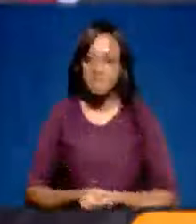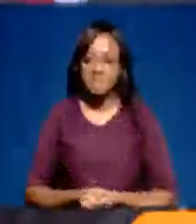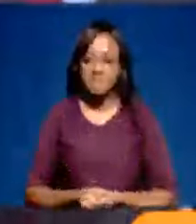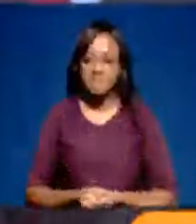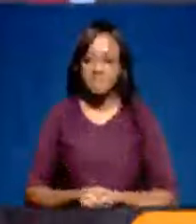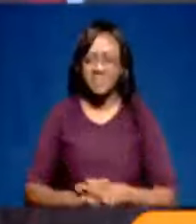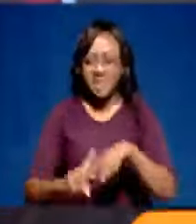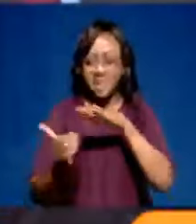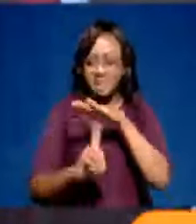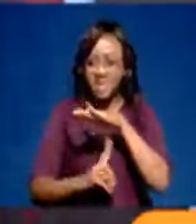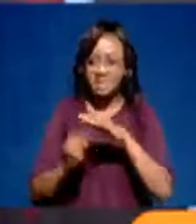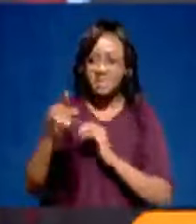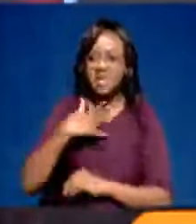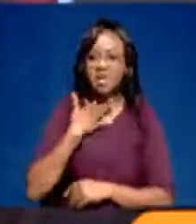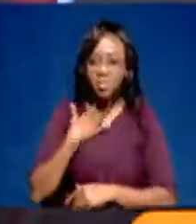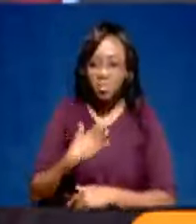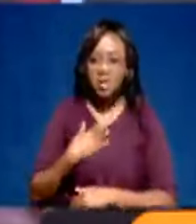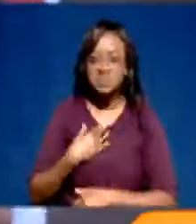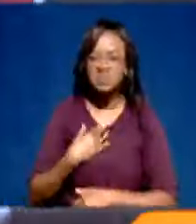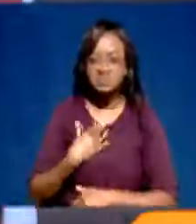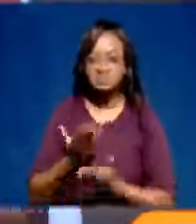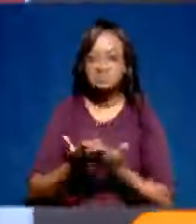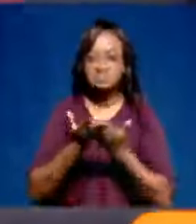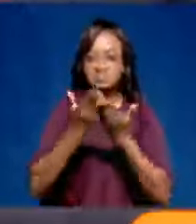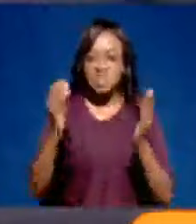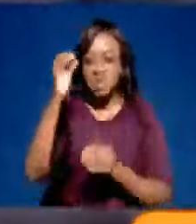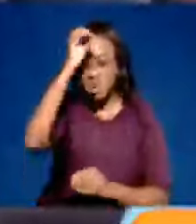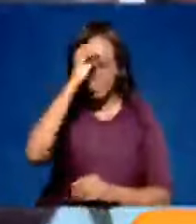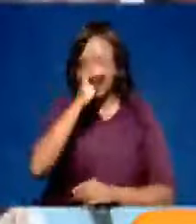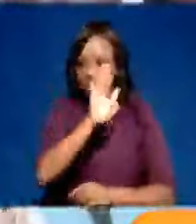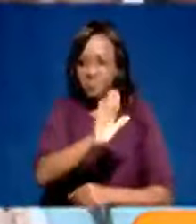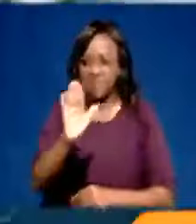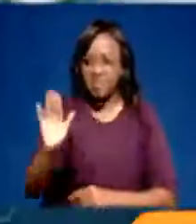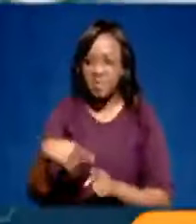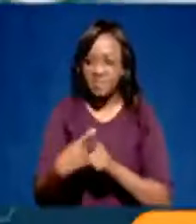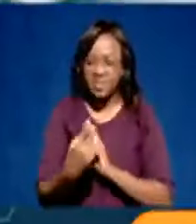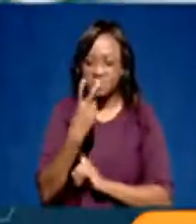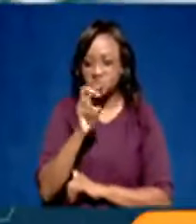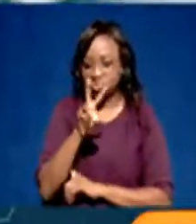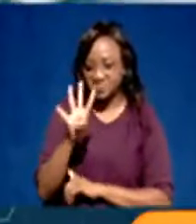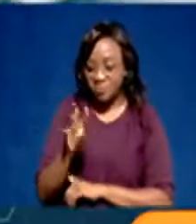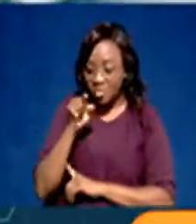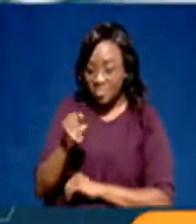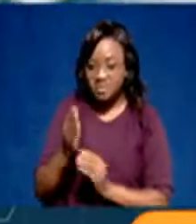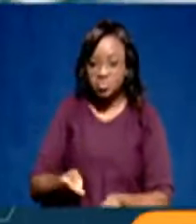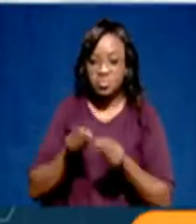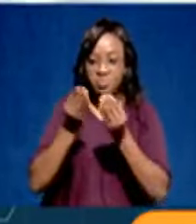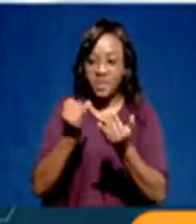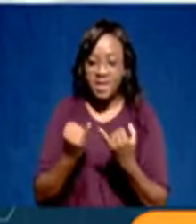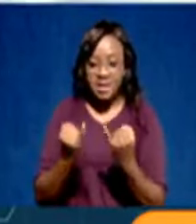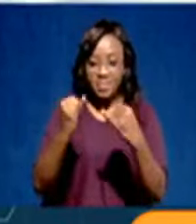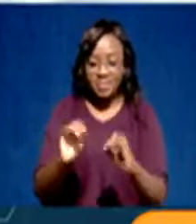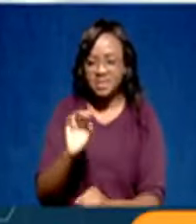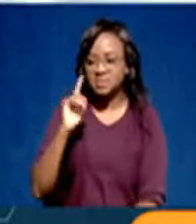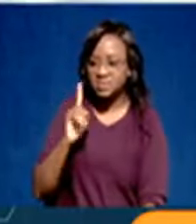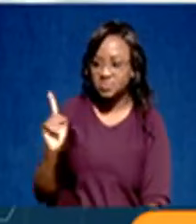The ministry is seeking views on the Social Health Insurance General Regulations 2024, which will provide for the implementation of the Primary